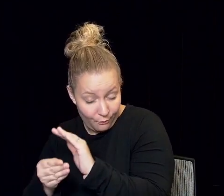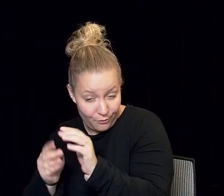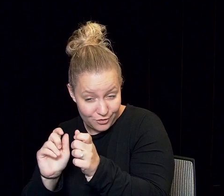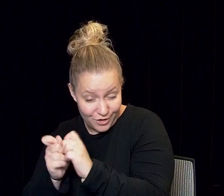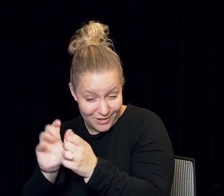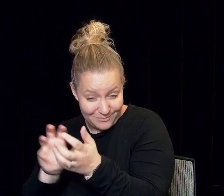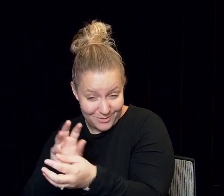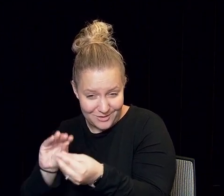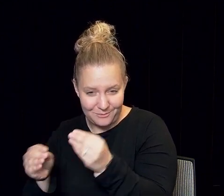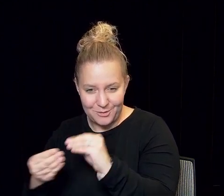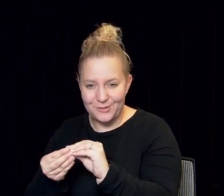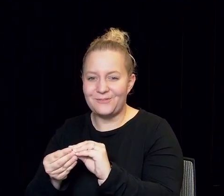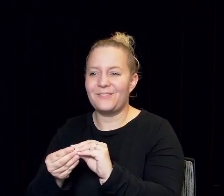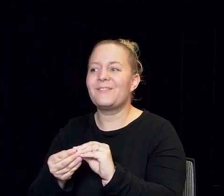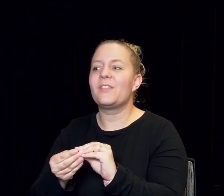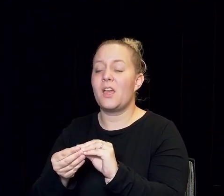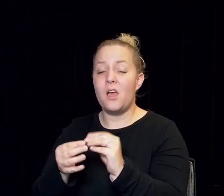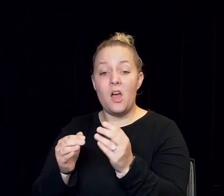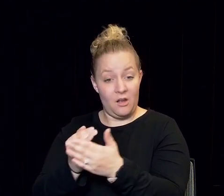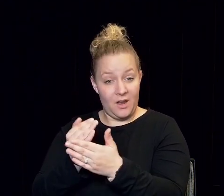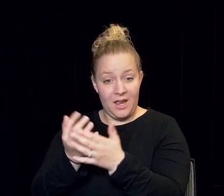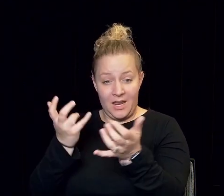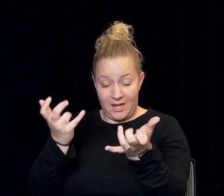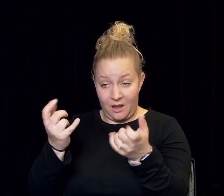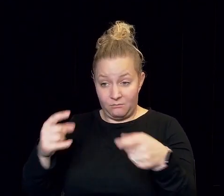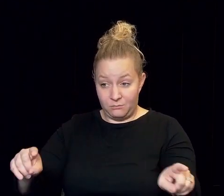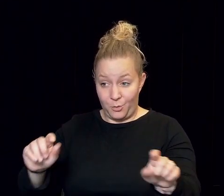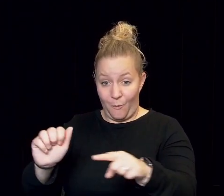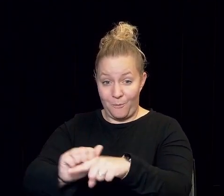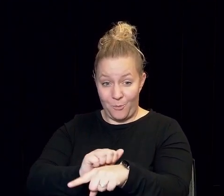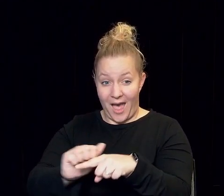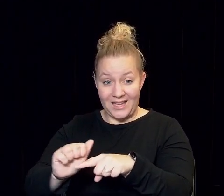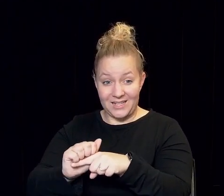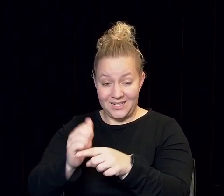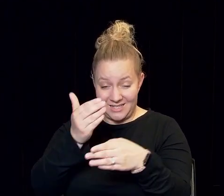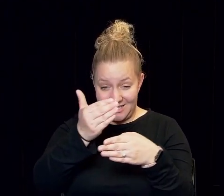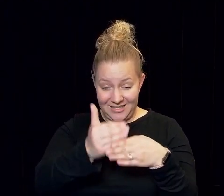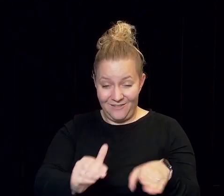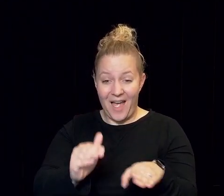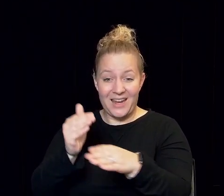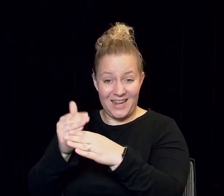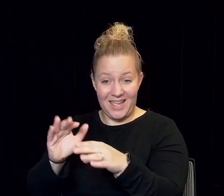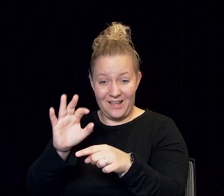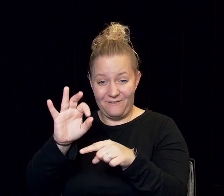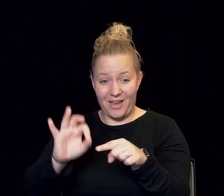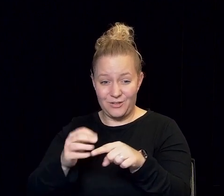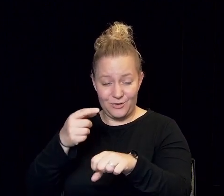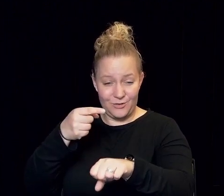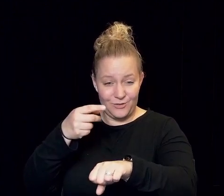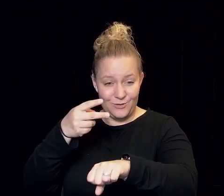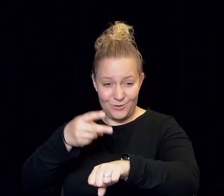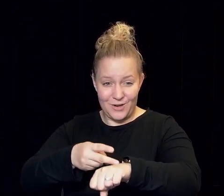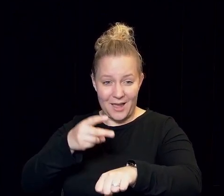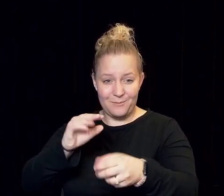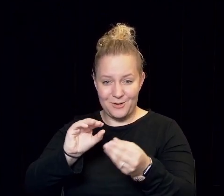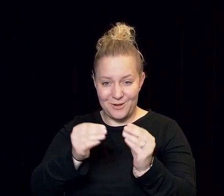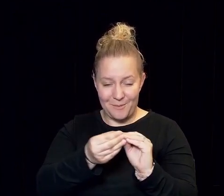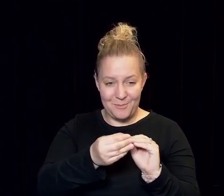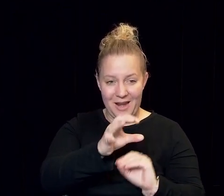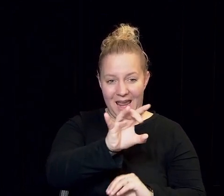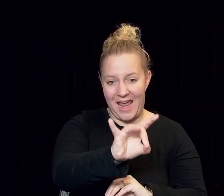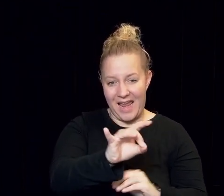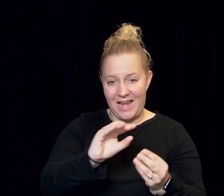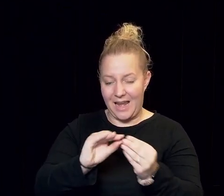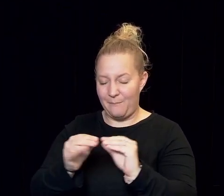Alrighty, now you are going to also practice dividing fractions 2 times. You're going to practice it with number 8 and number